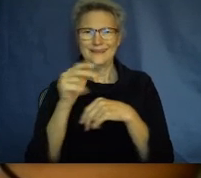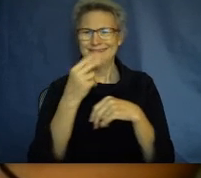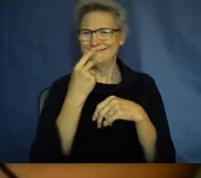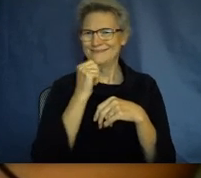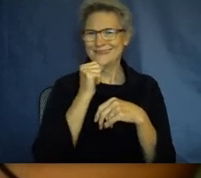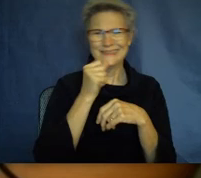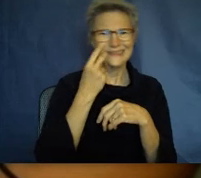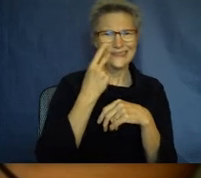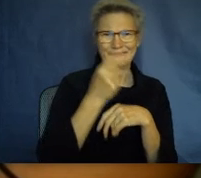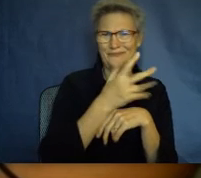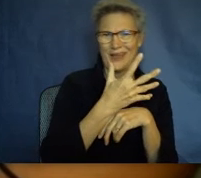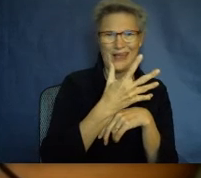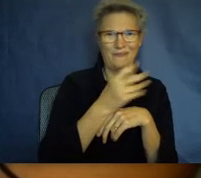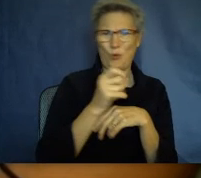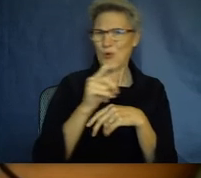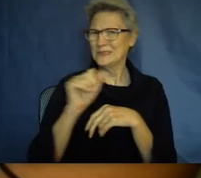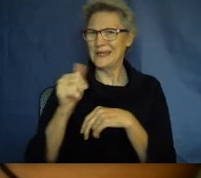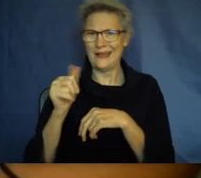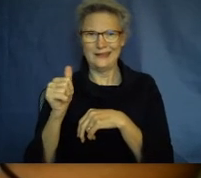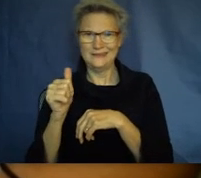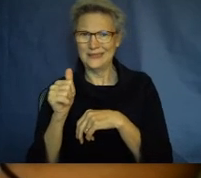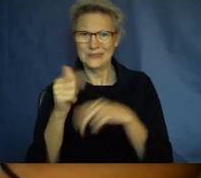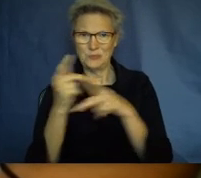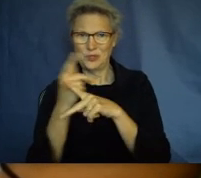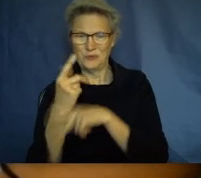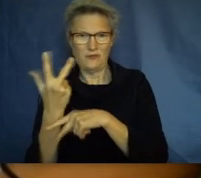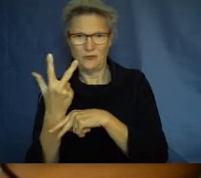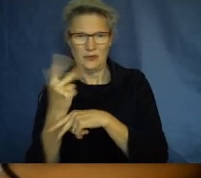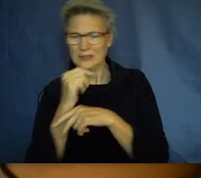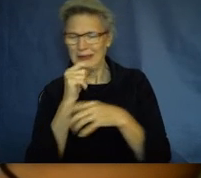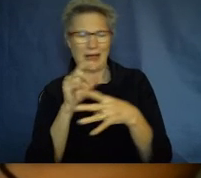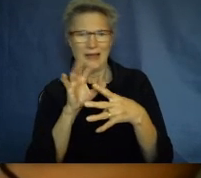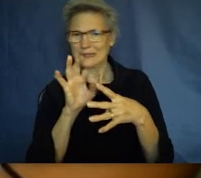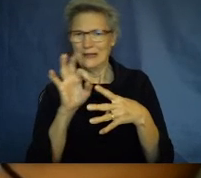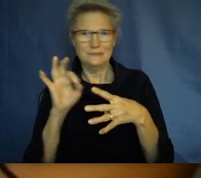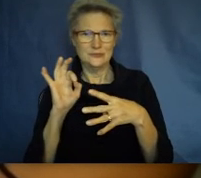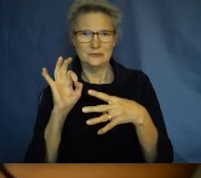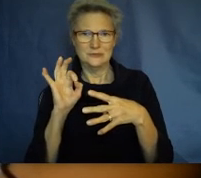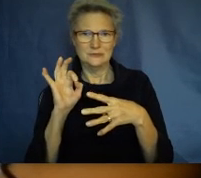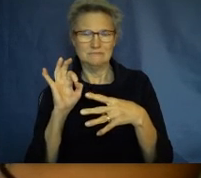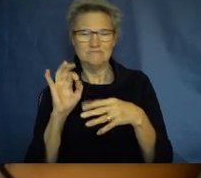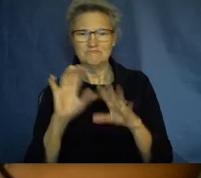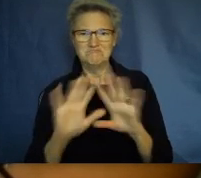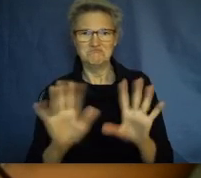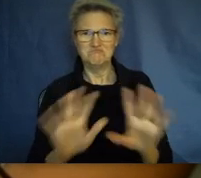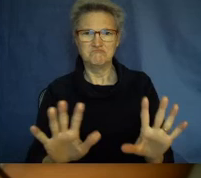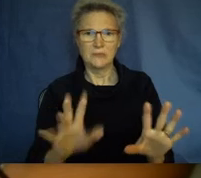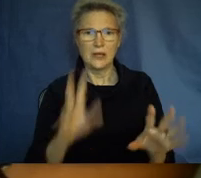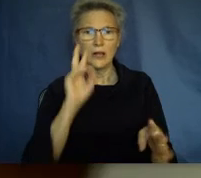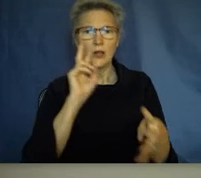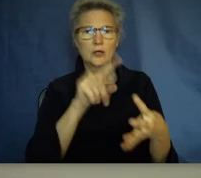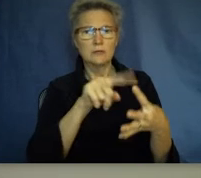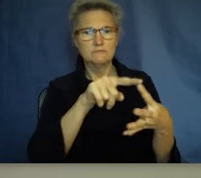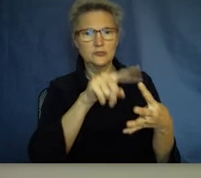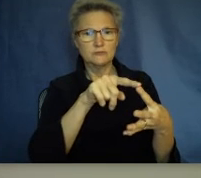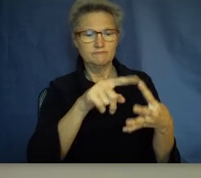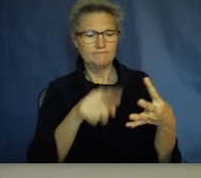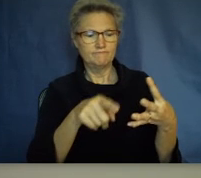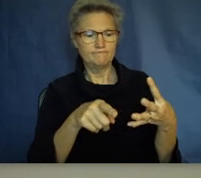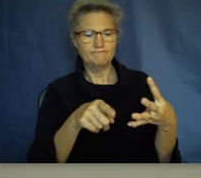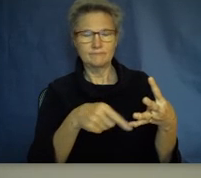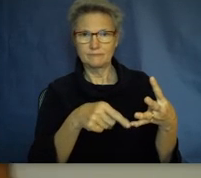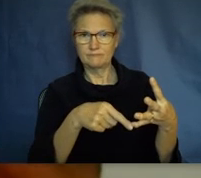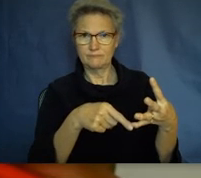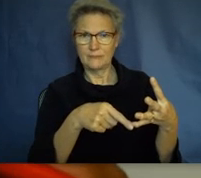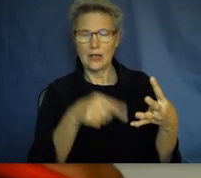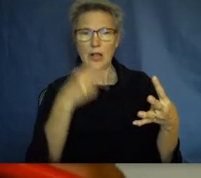a multiple of 3, so I know those are not options. So looking at both are using the factor